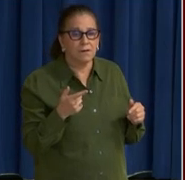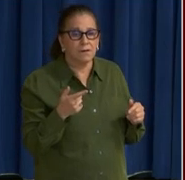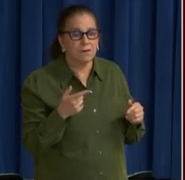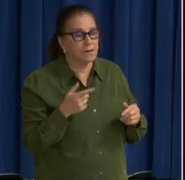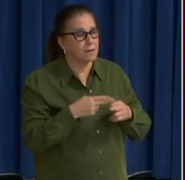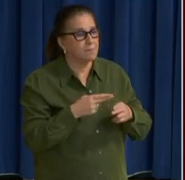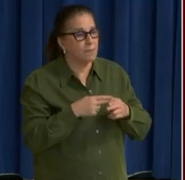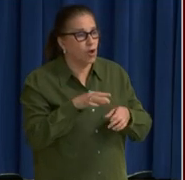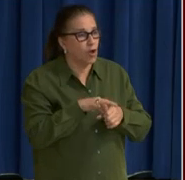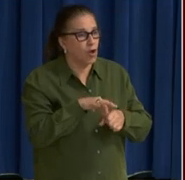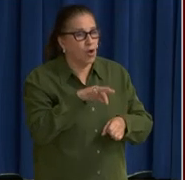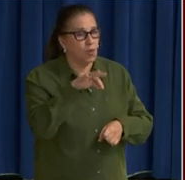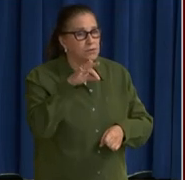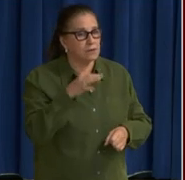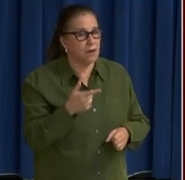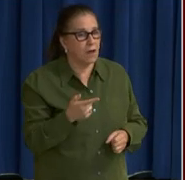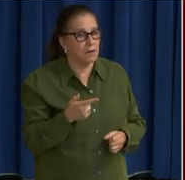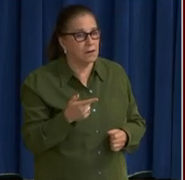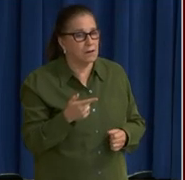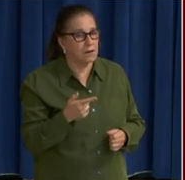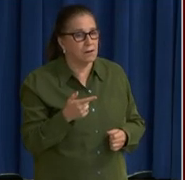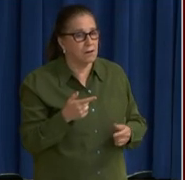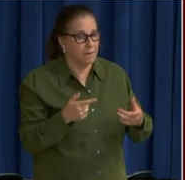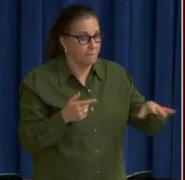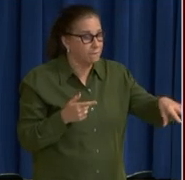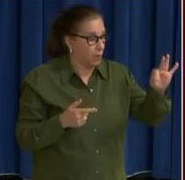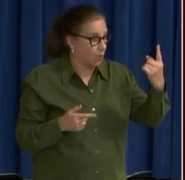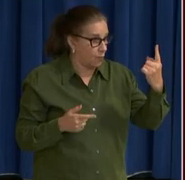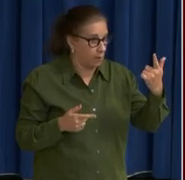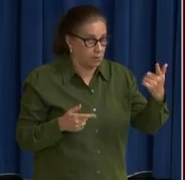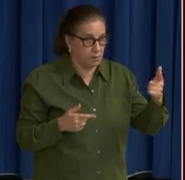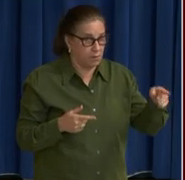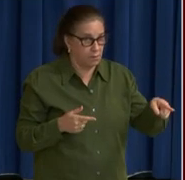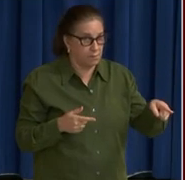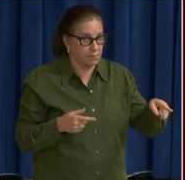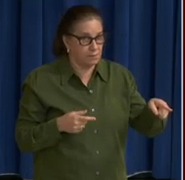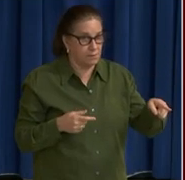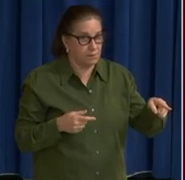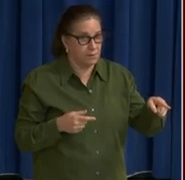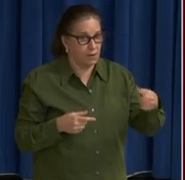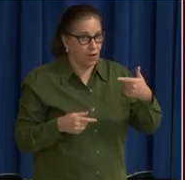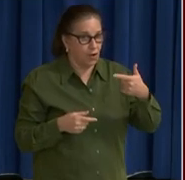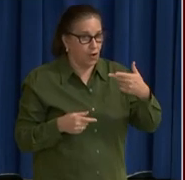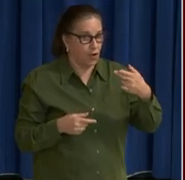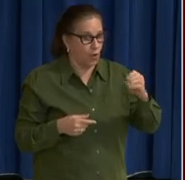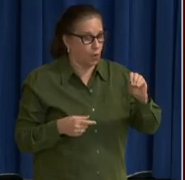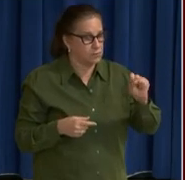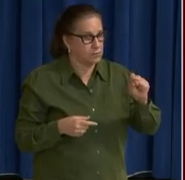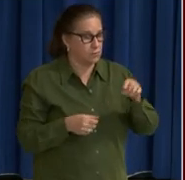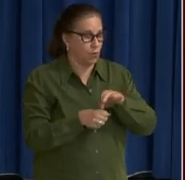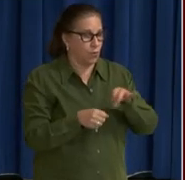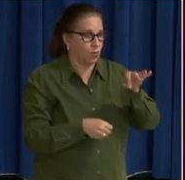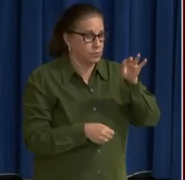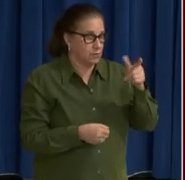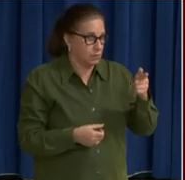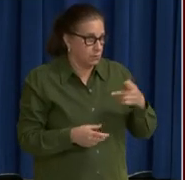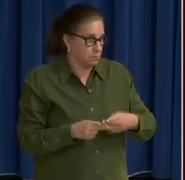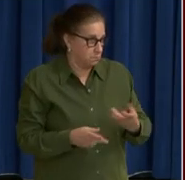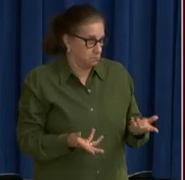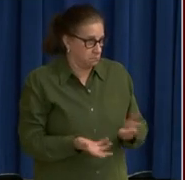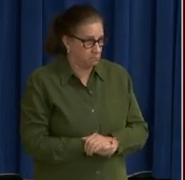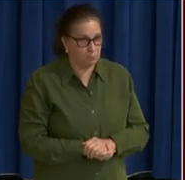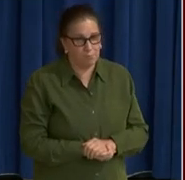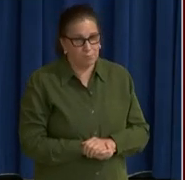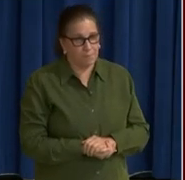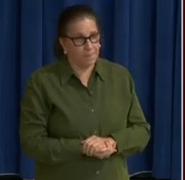gun. Was Can it you the tell gun us- that the person shot had? I'm sorry? Which gun was it? You said